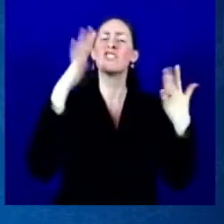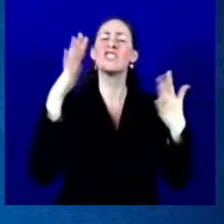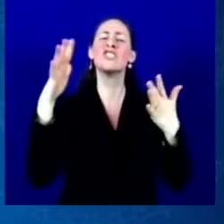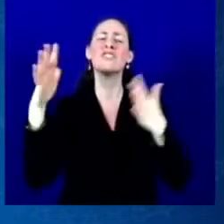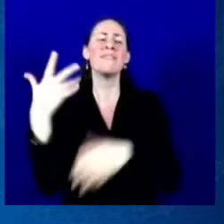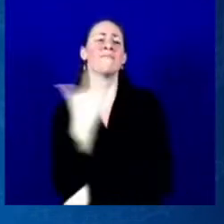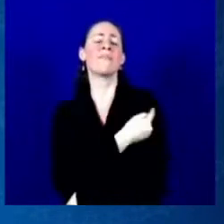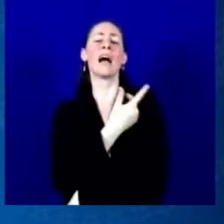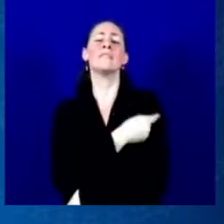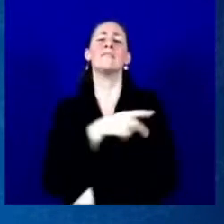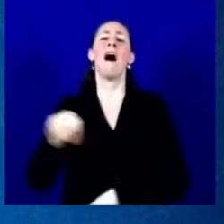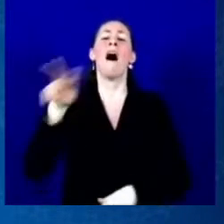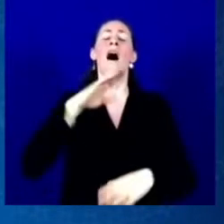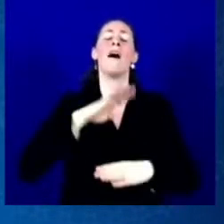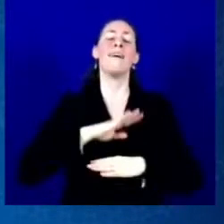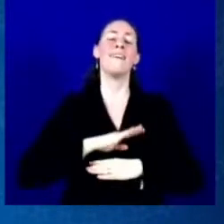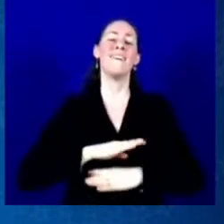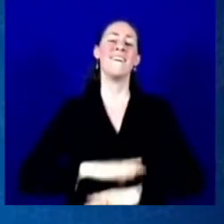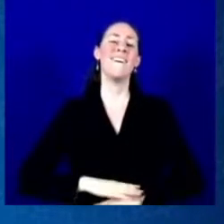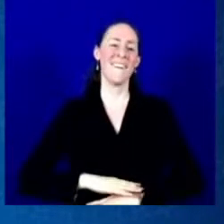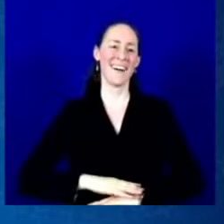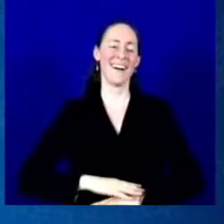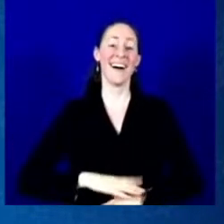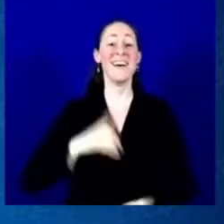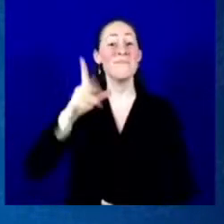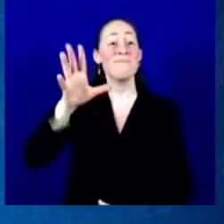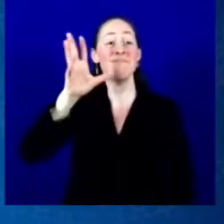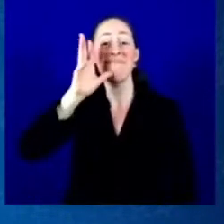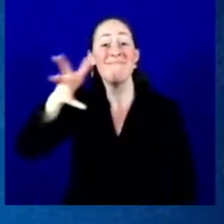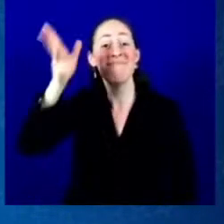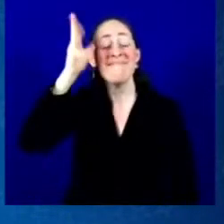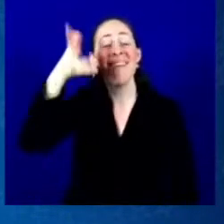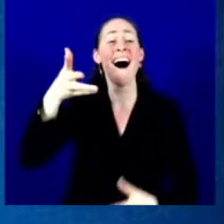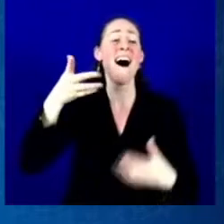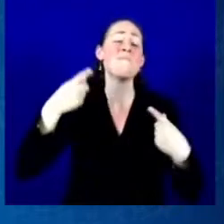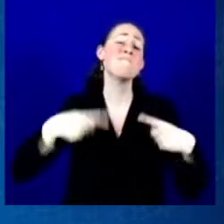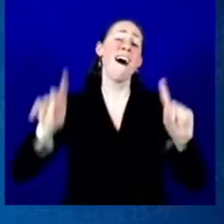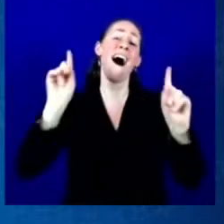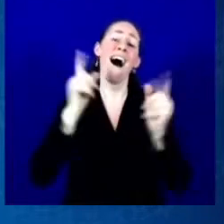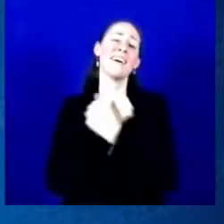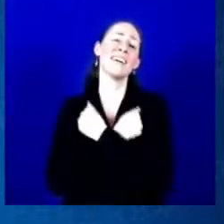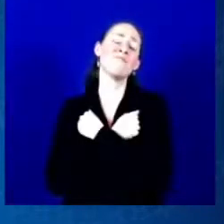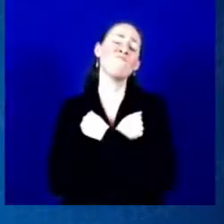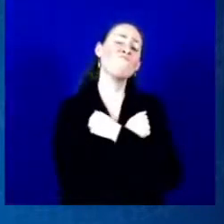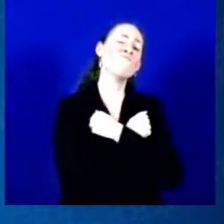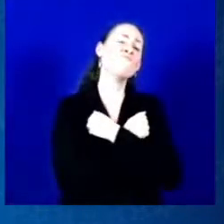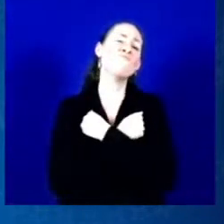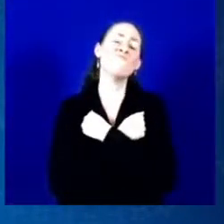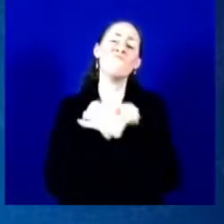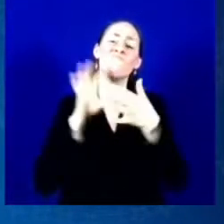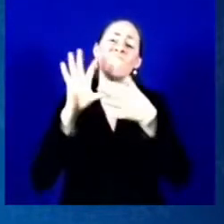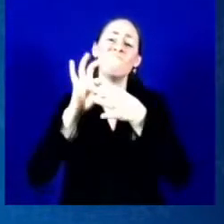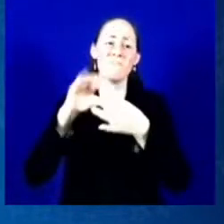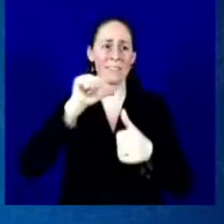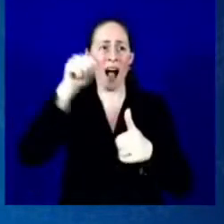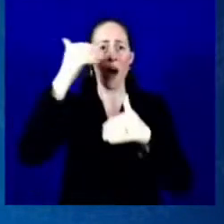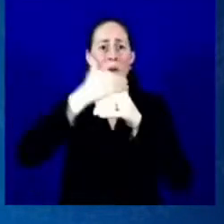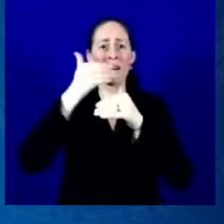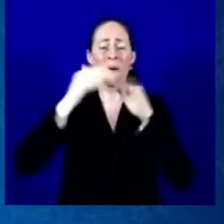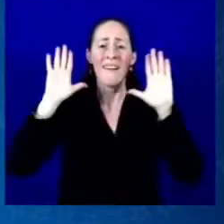Grandparents, hugging their children and grandchildren instead of pressing hands against the window to say goodbye.